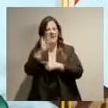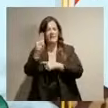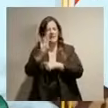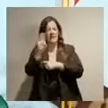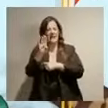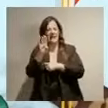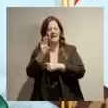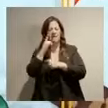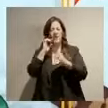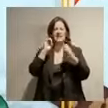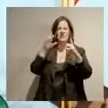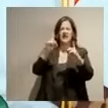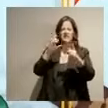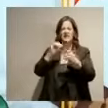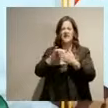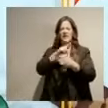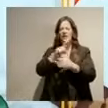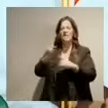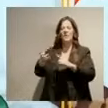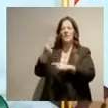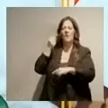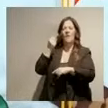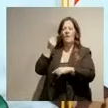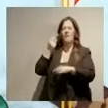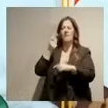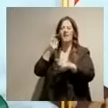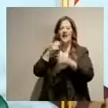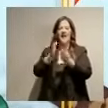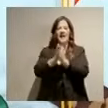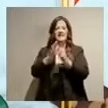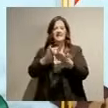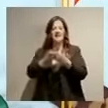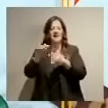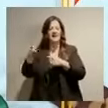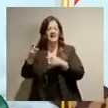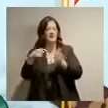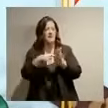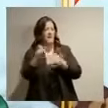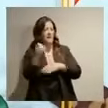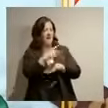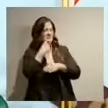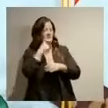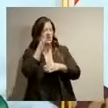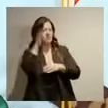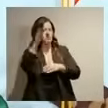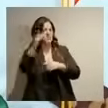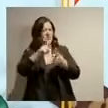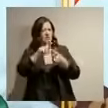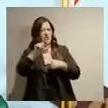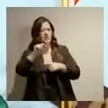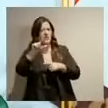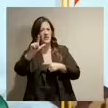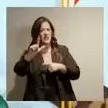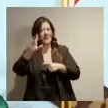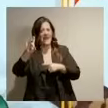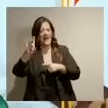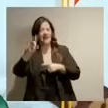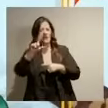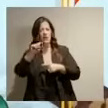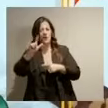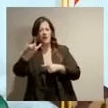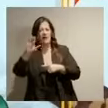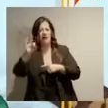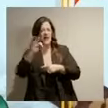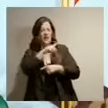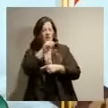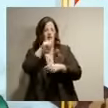maneuver that would have the state basically pay back, you know, money through 2028, 2029 when you're out of office. Also, in